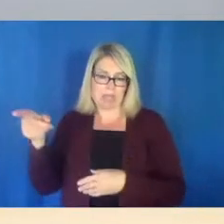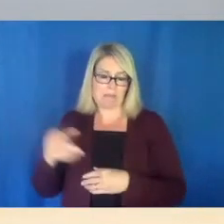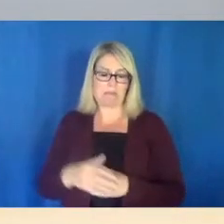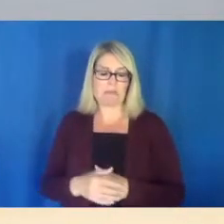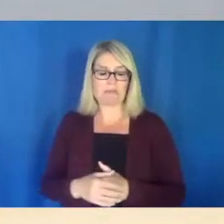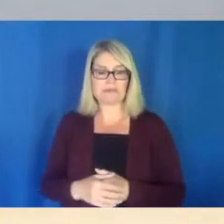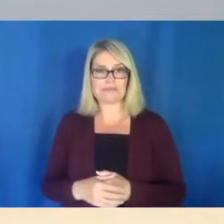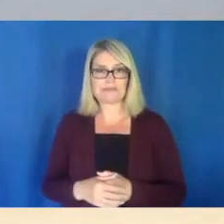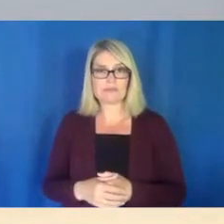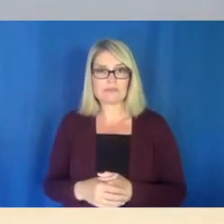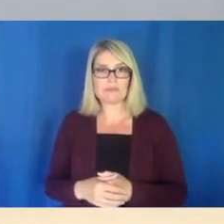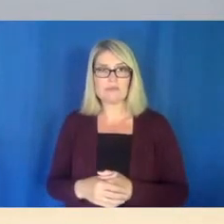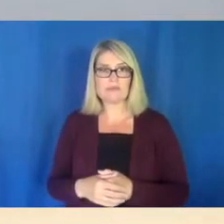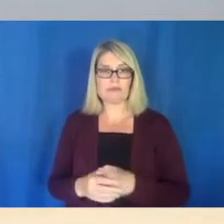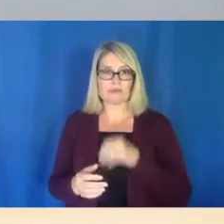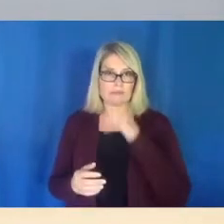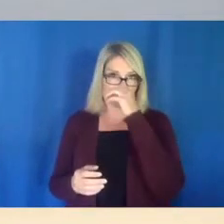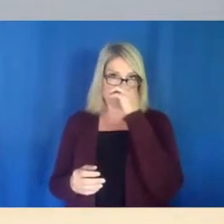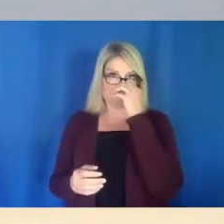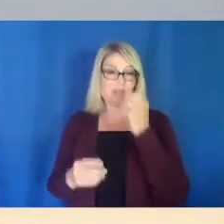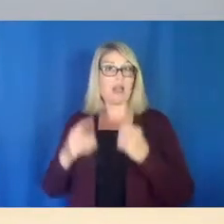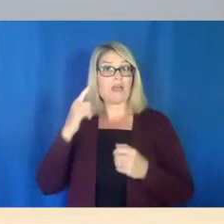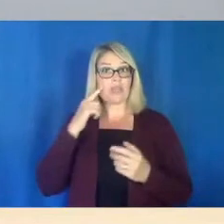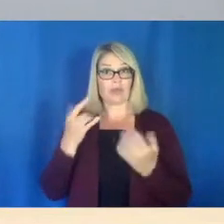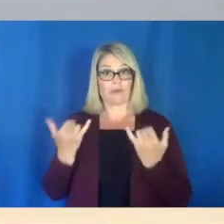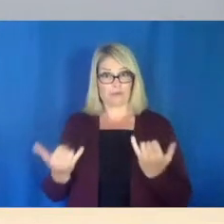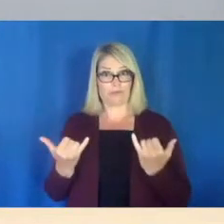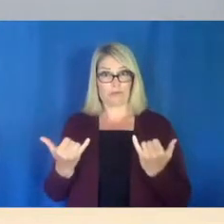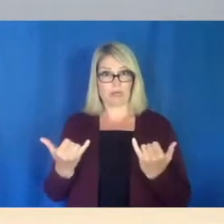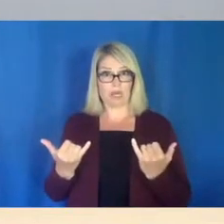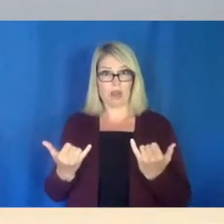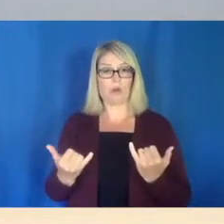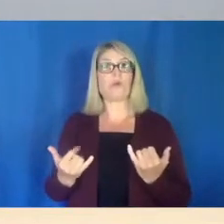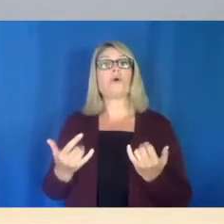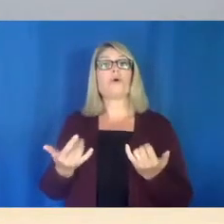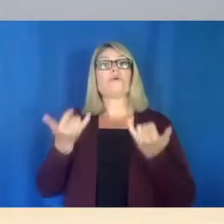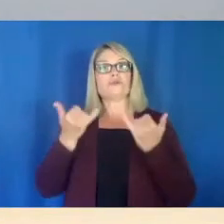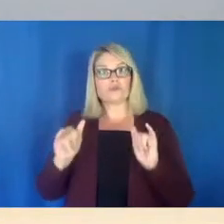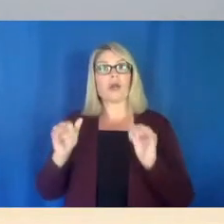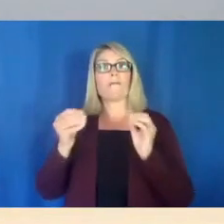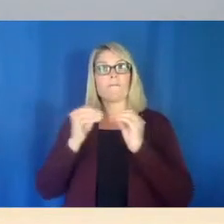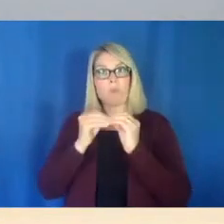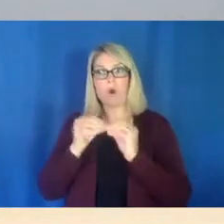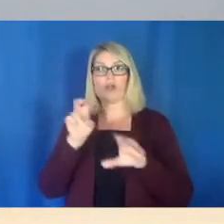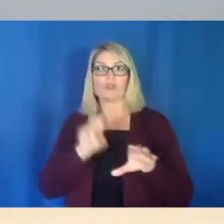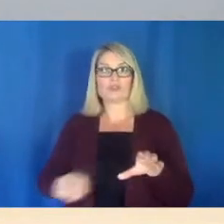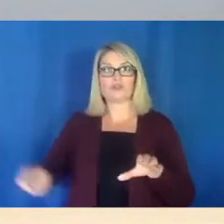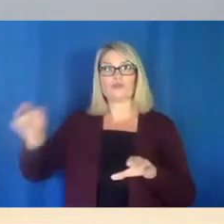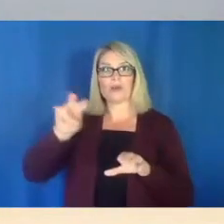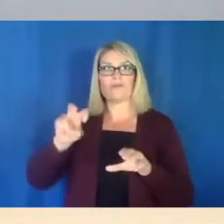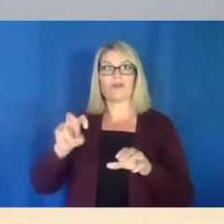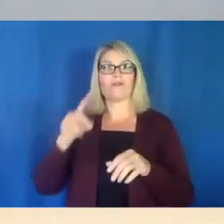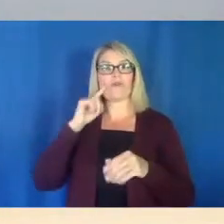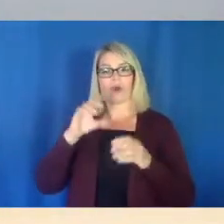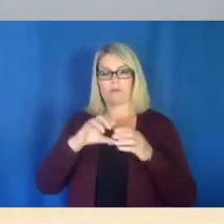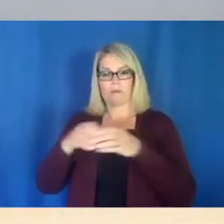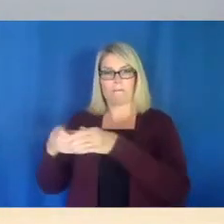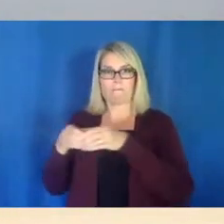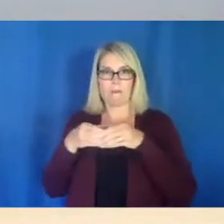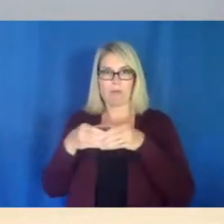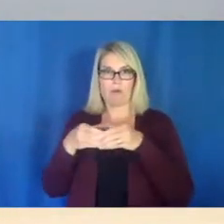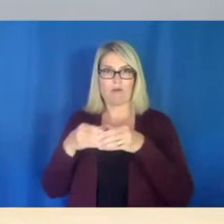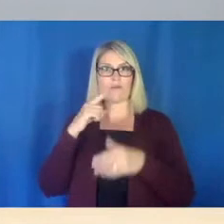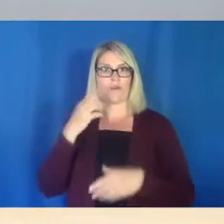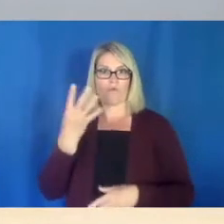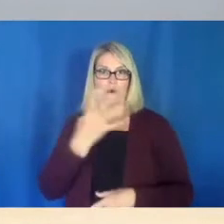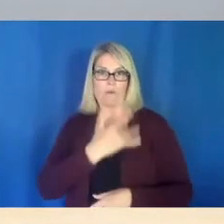looking at trying to get increased travel within the Atlantic provinces for those who